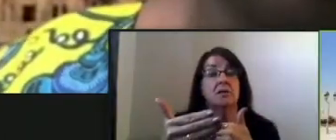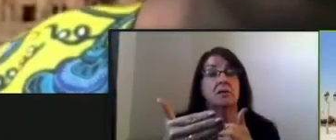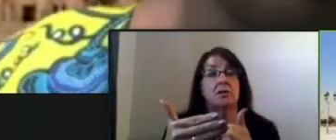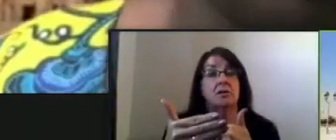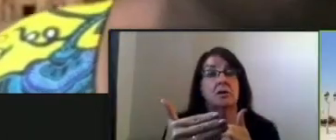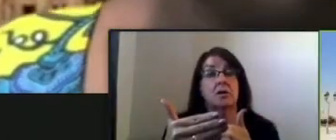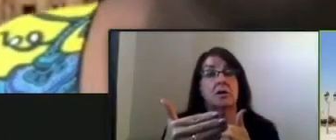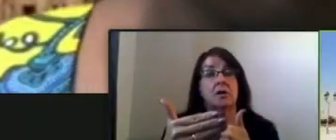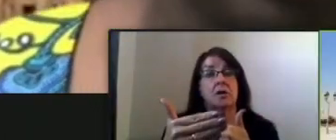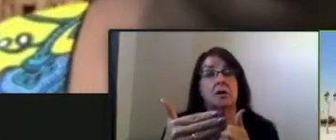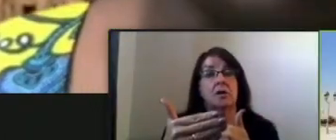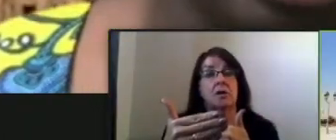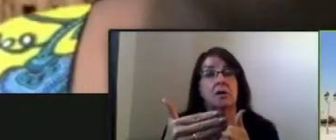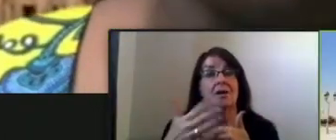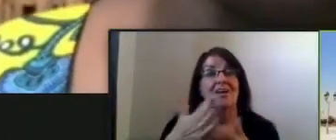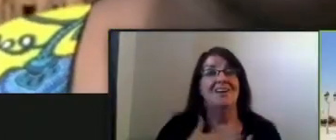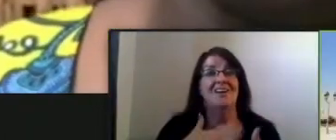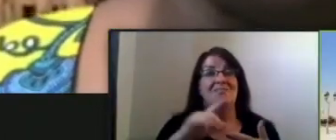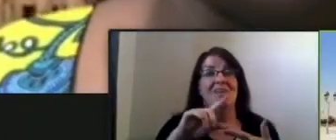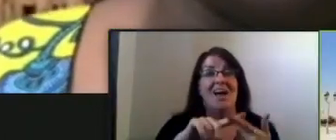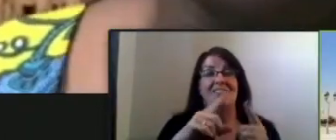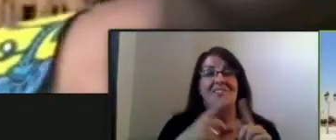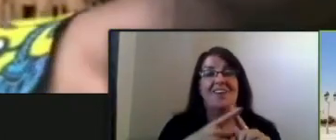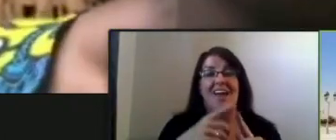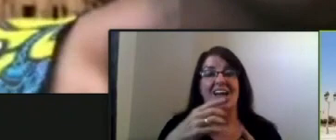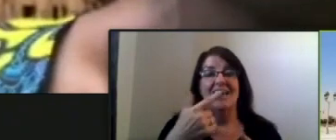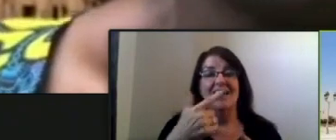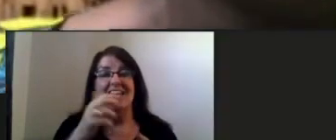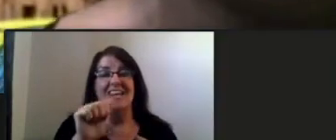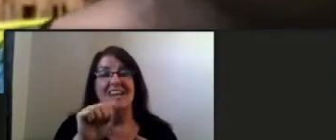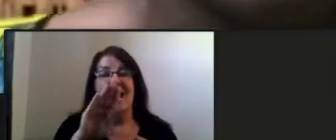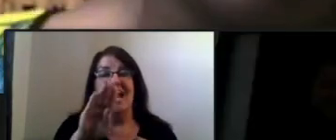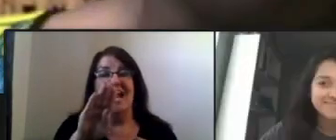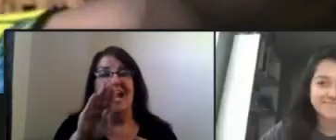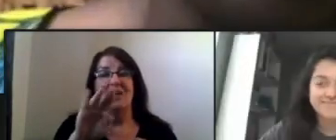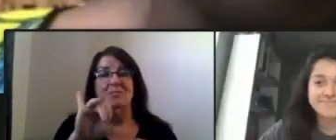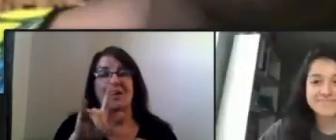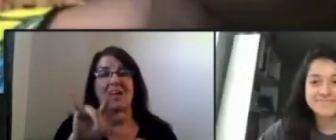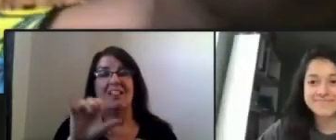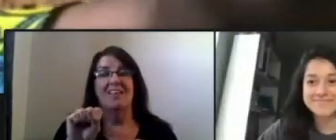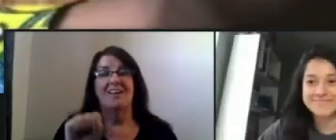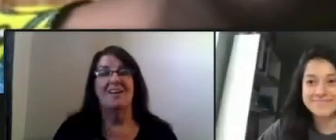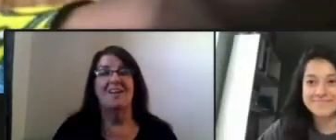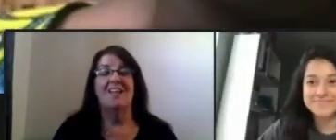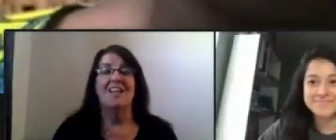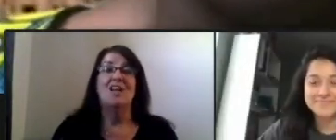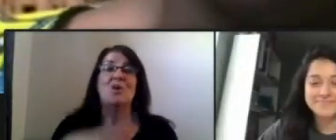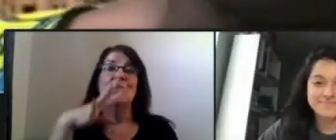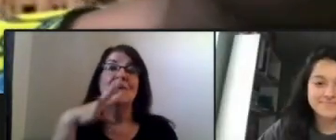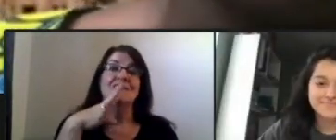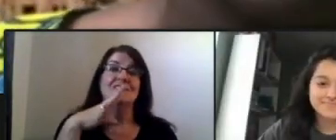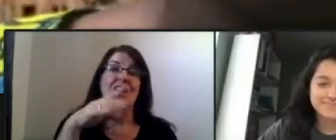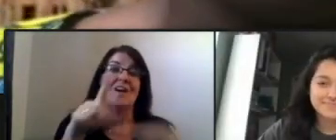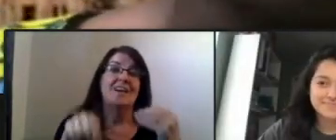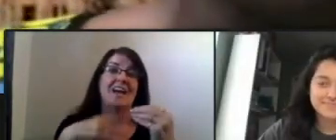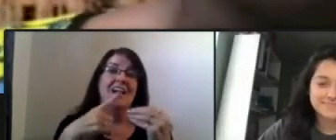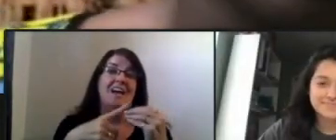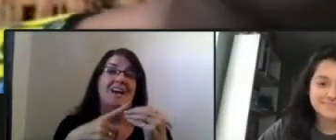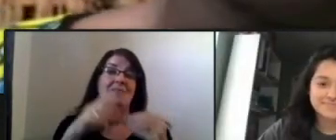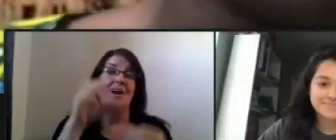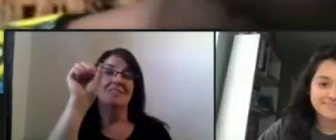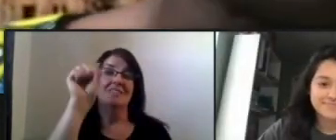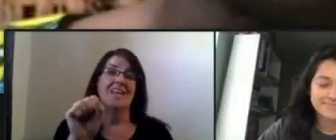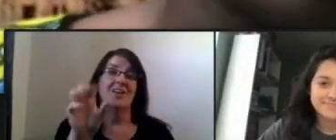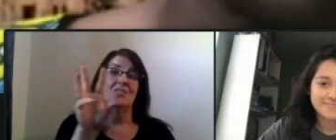have my friend Gabriela, Ms. Gabriela Santiago Romero, to talk about the Southwest Mutual